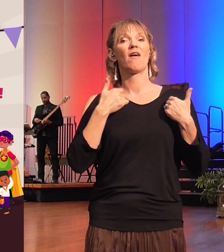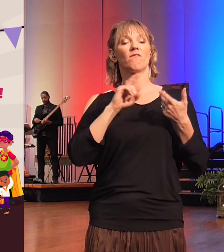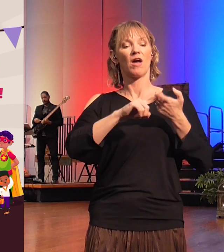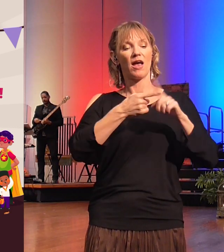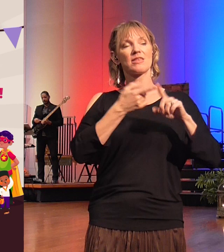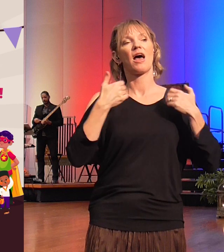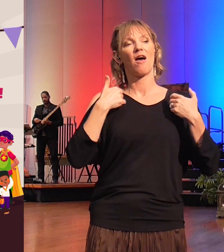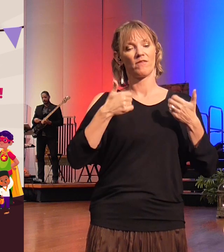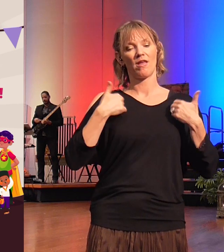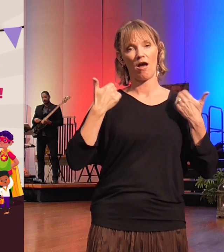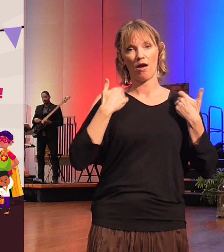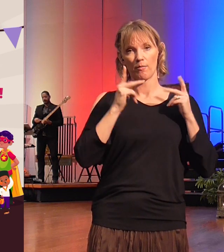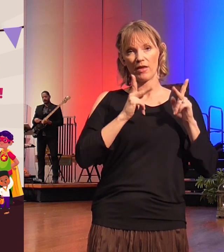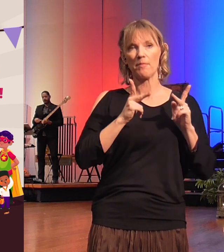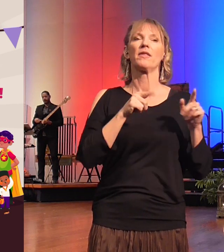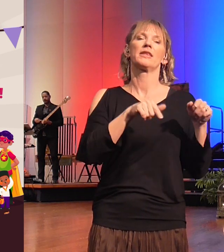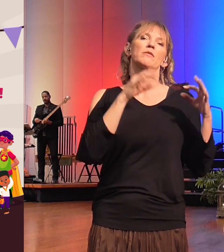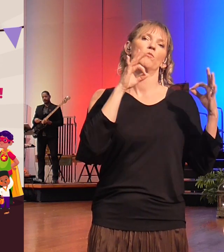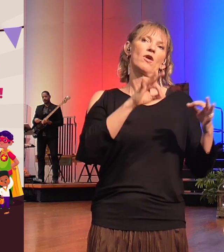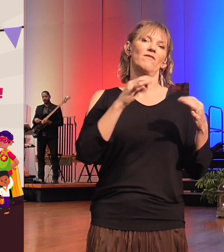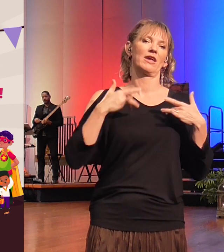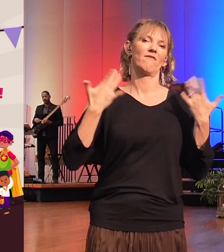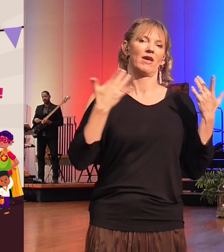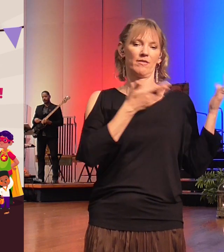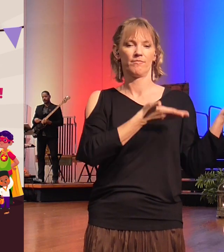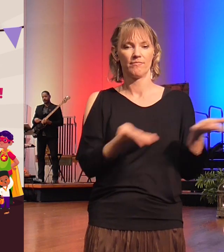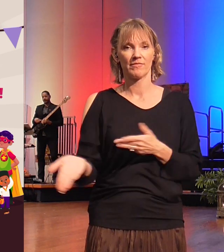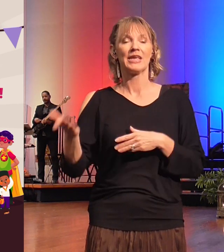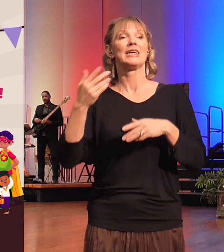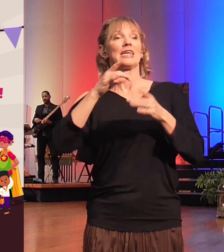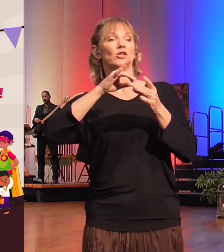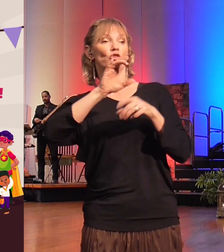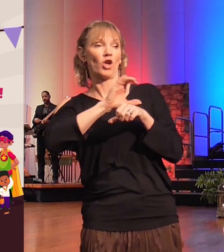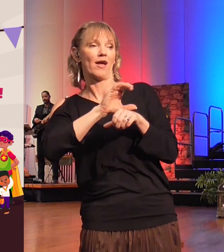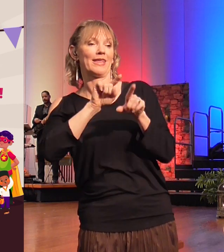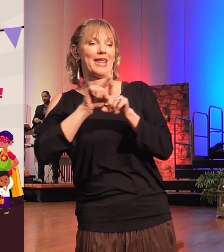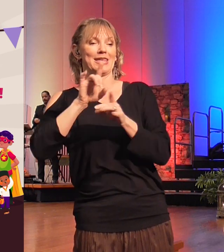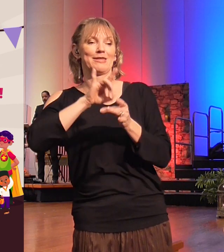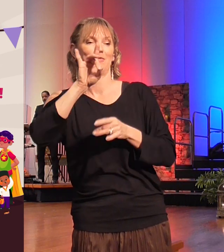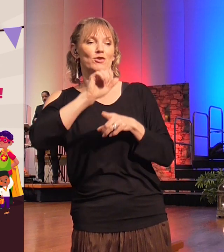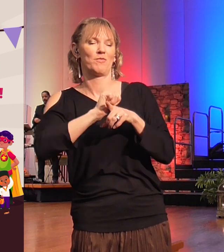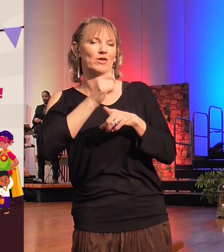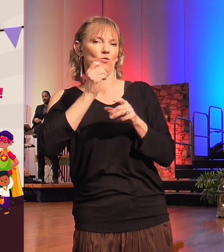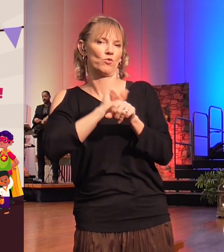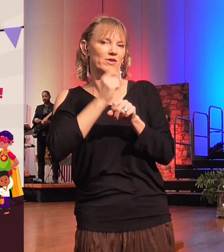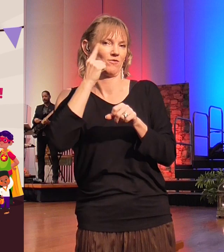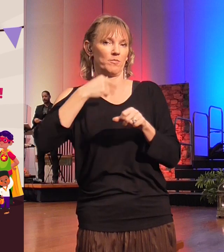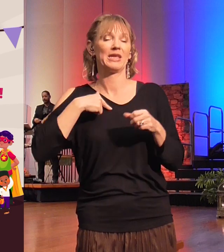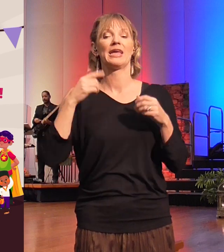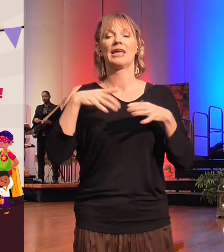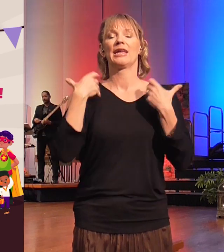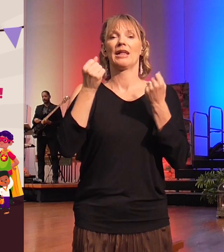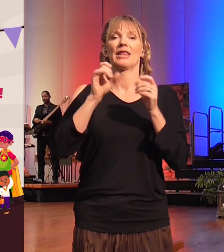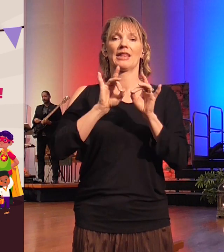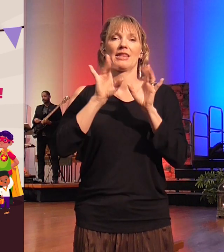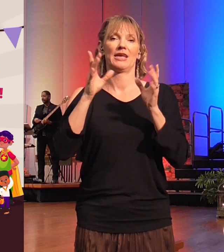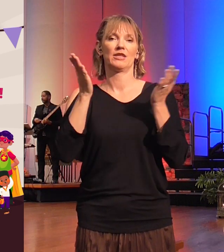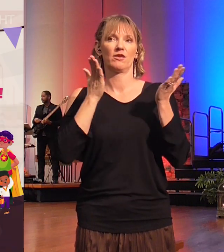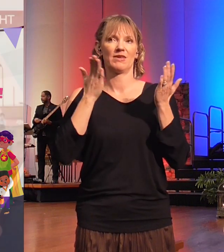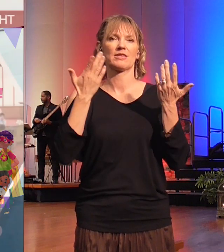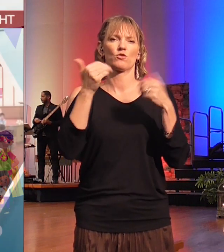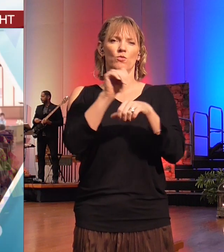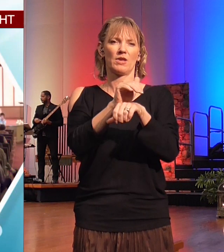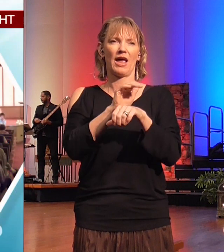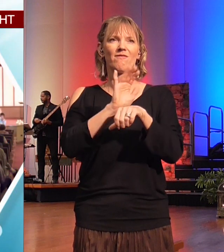is a perfect event to bring them to. A little bit of chocolate is a spiritual practice. Works for me. Healing Light Service tonight at 5 p.m. in the Vote. This